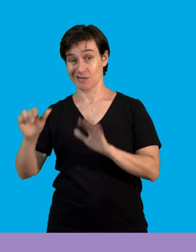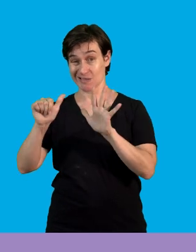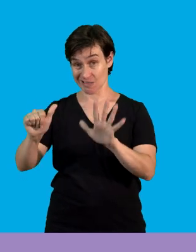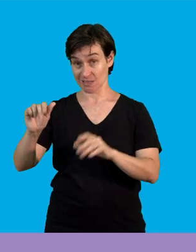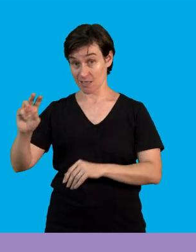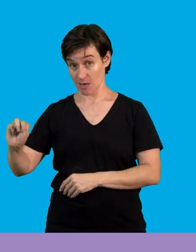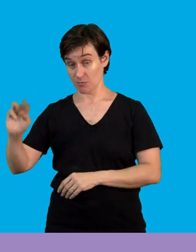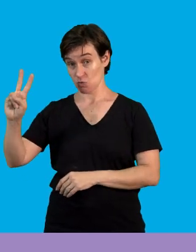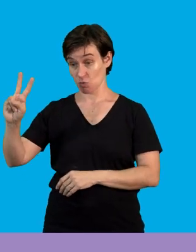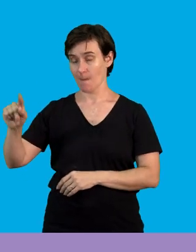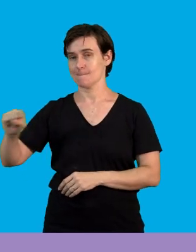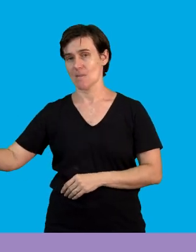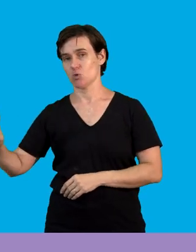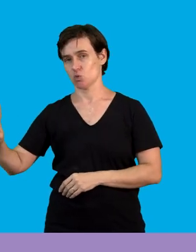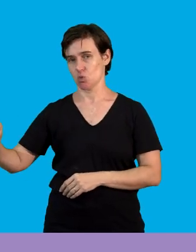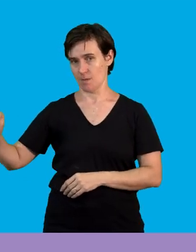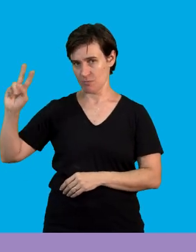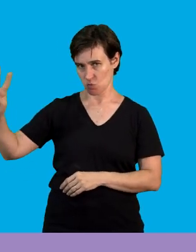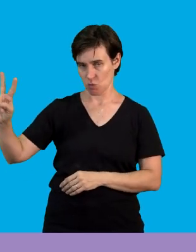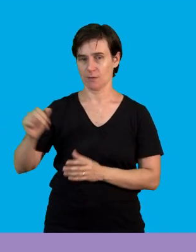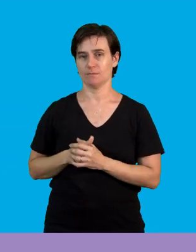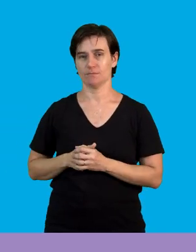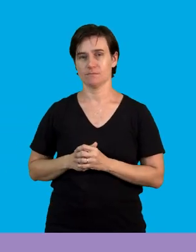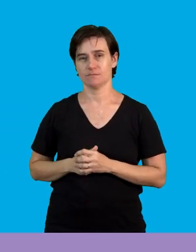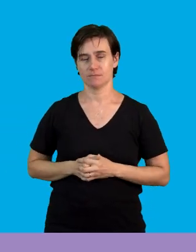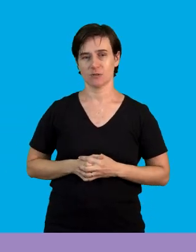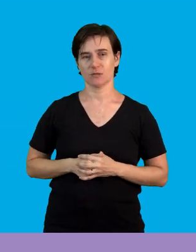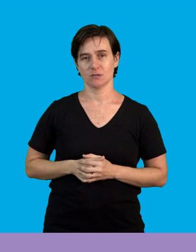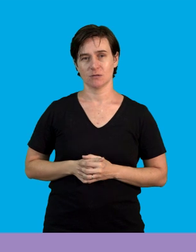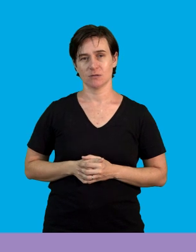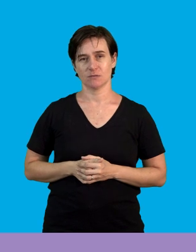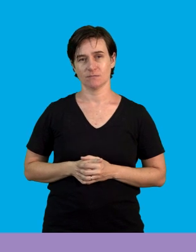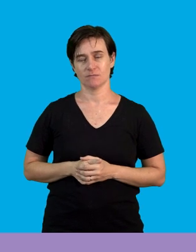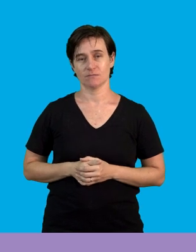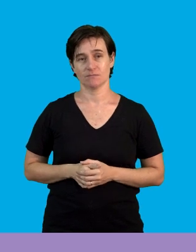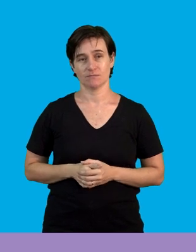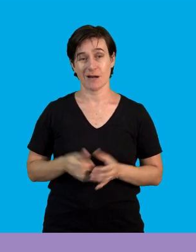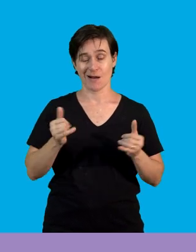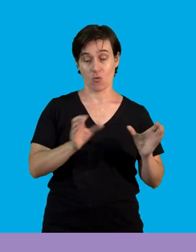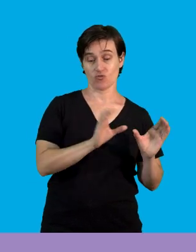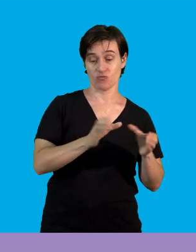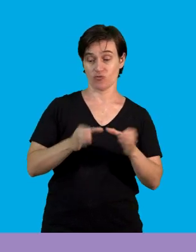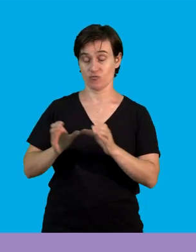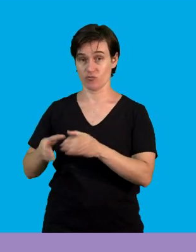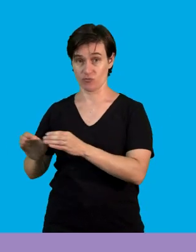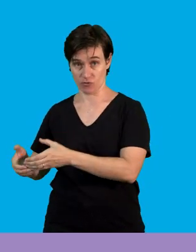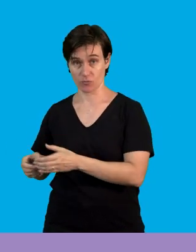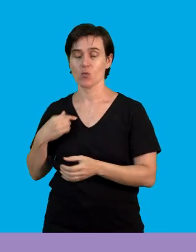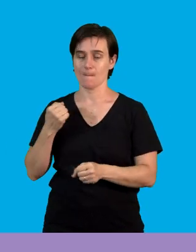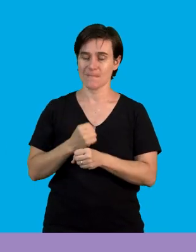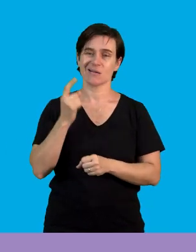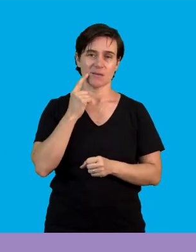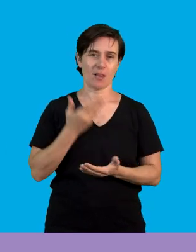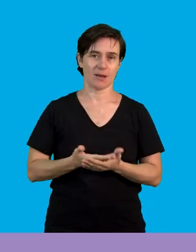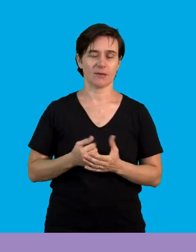6m squared and negative 2m squared. So now that we've grouped them, we can